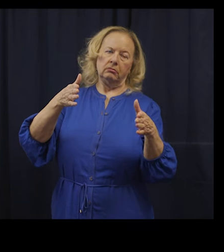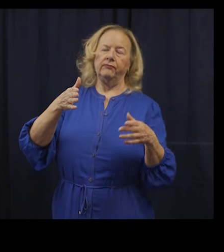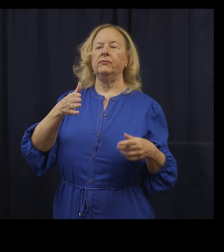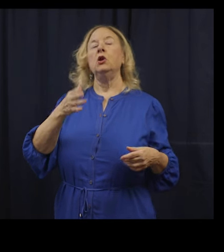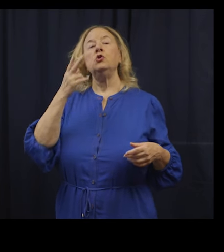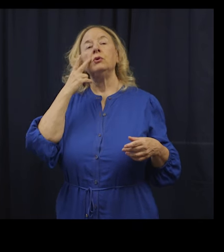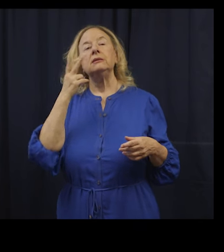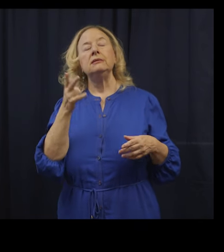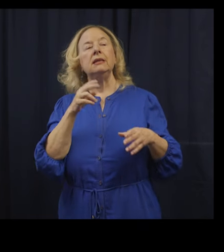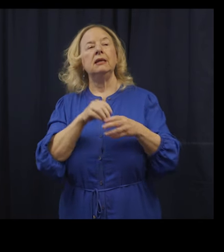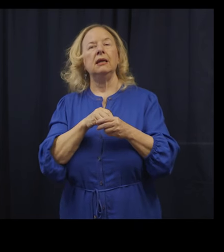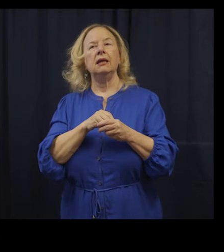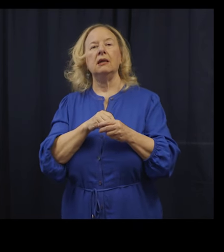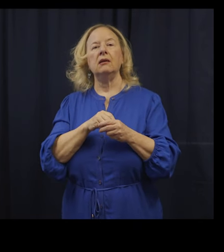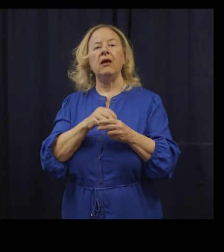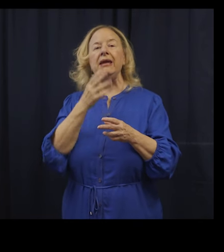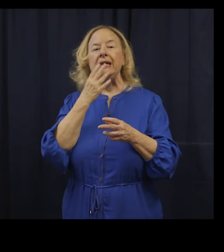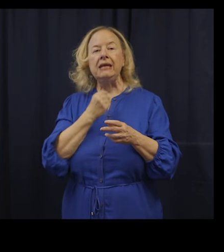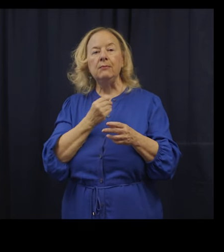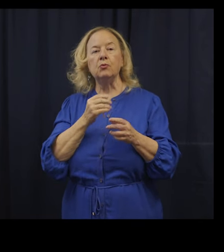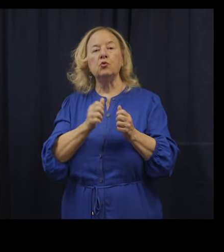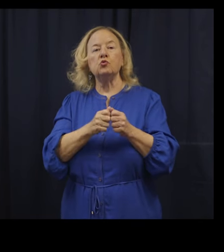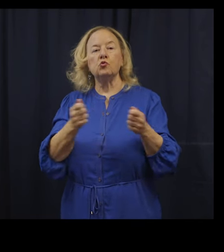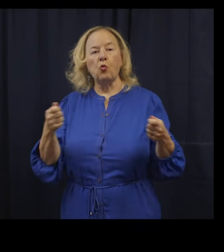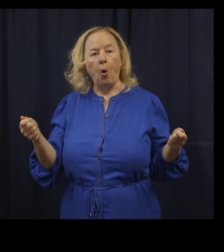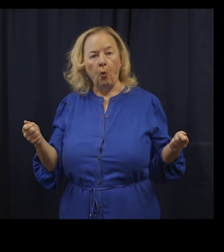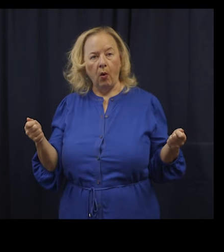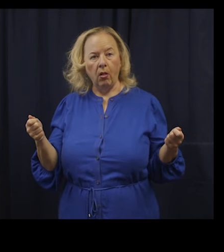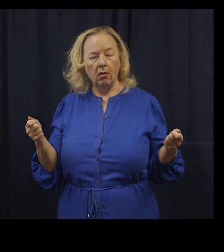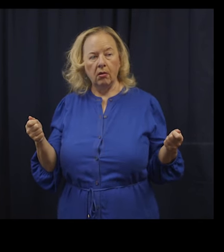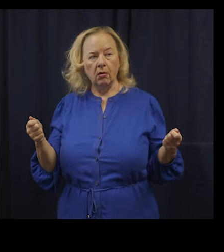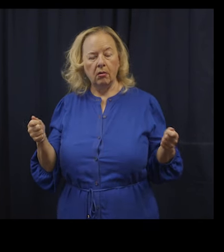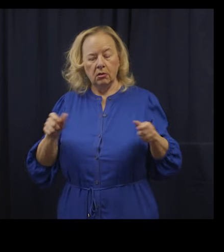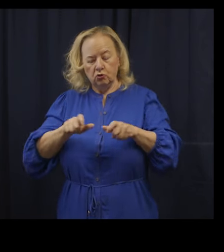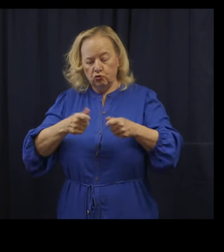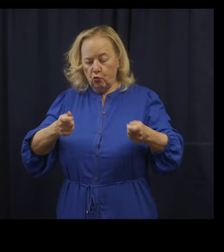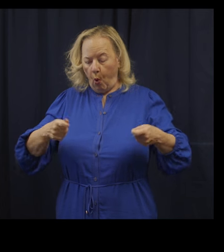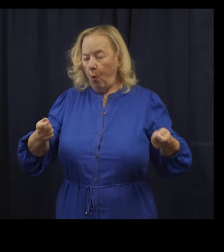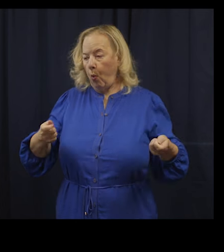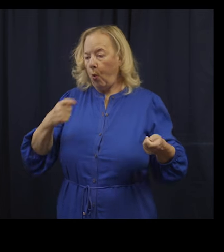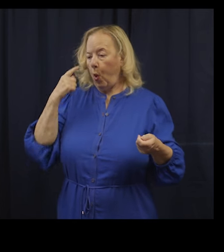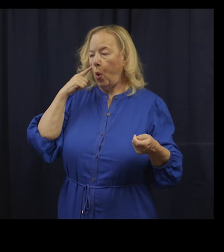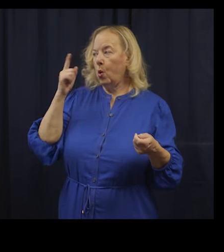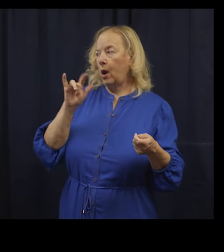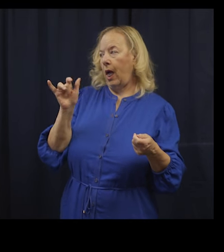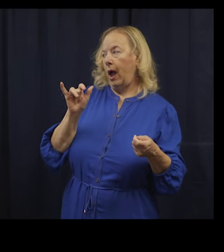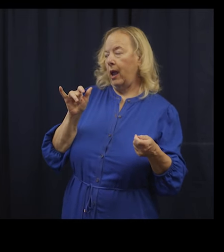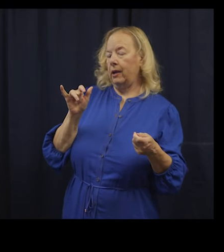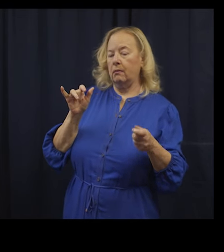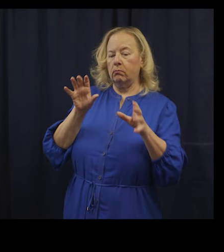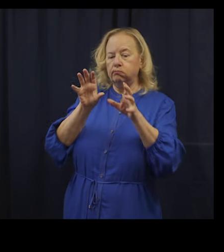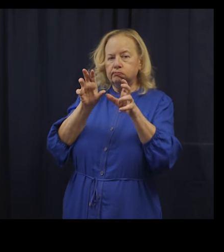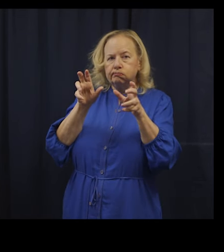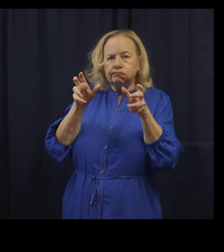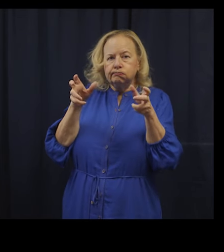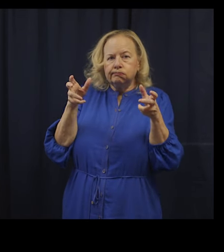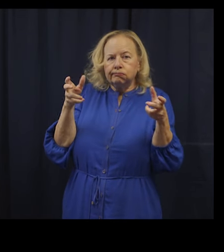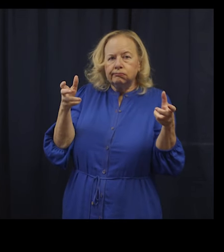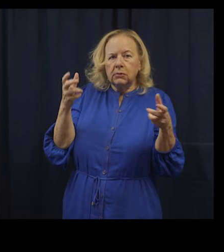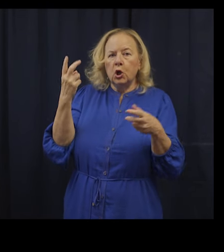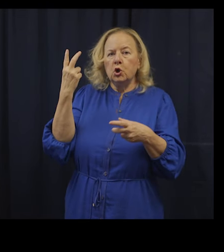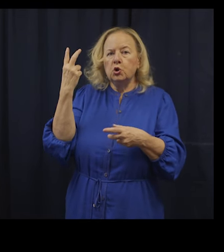You can see it in the Hebrew scroll. It is like this. It has